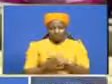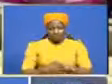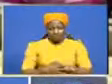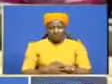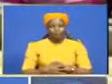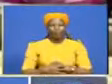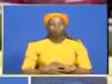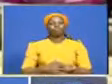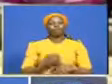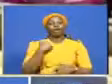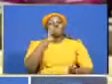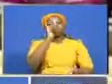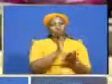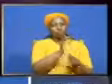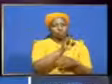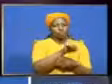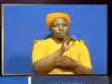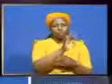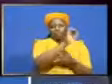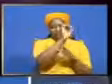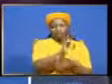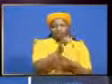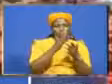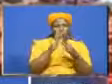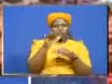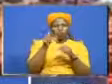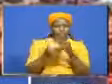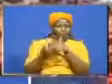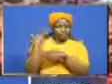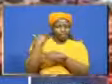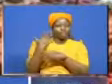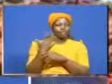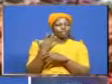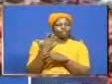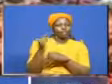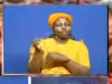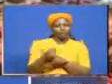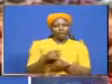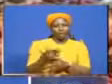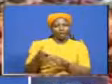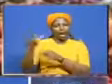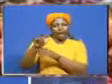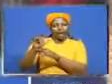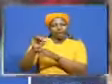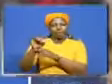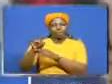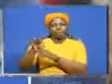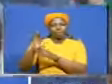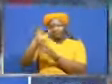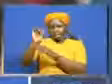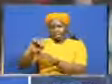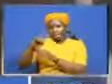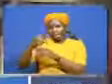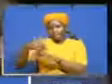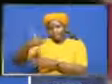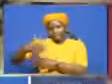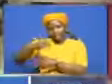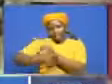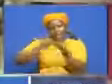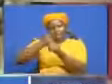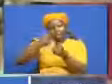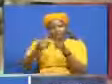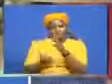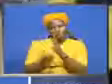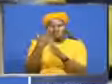down 0.3% from the previous month. It rose by 0.5% year-on-year in October, but the growth rate